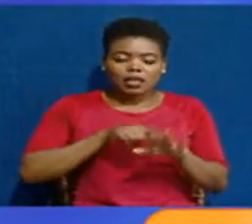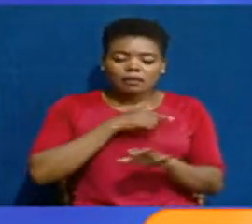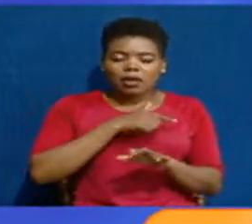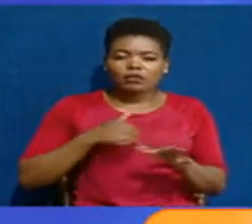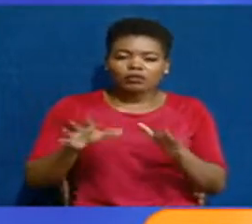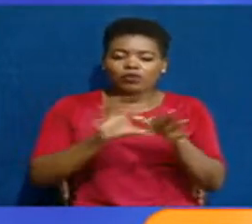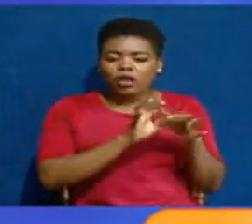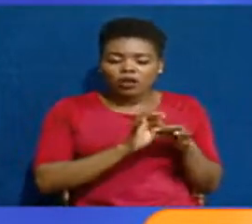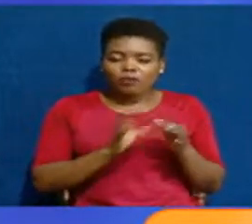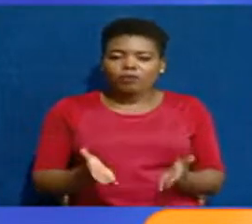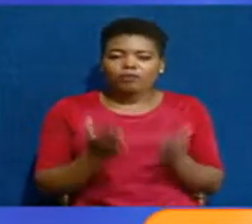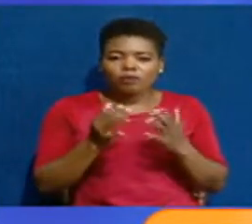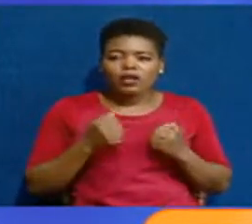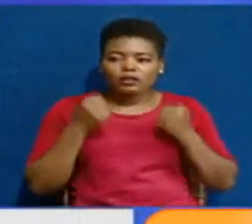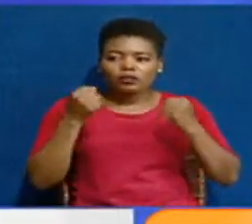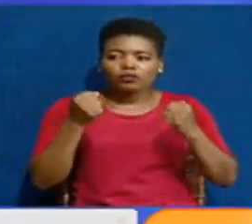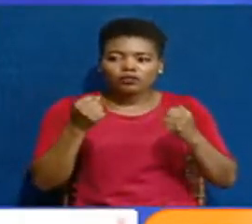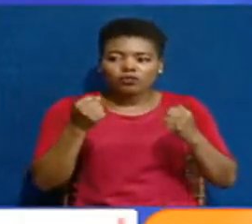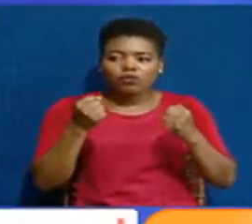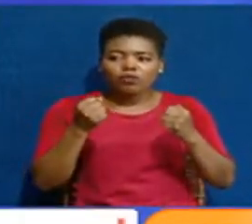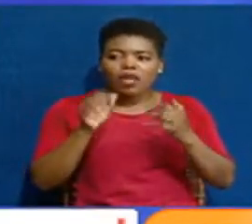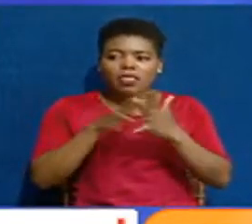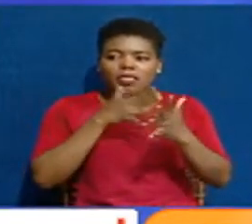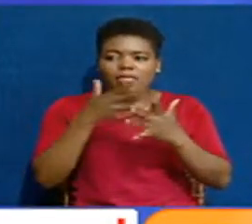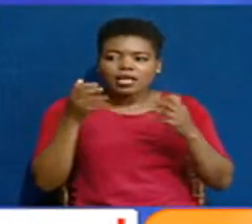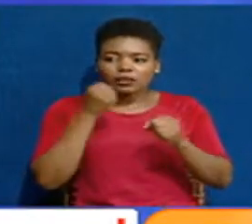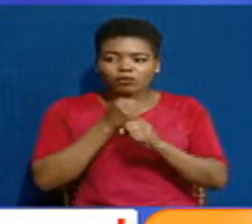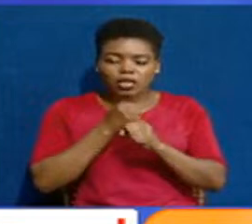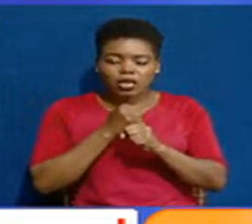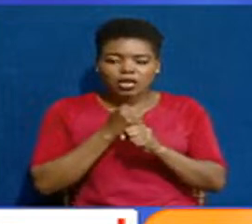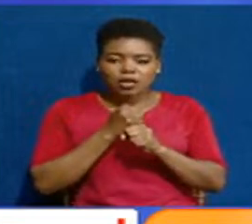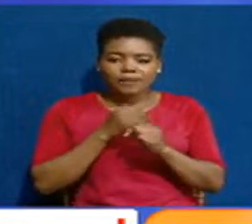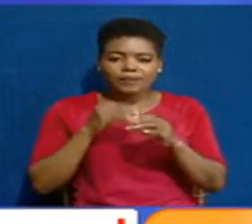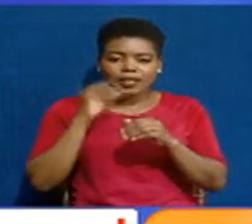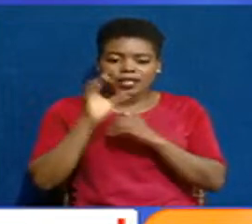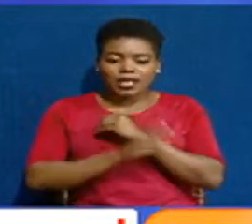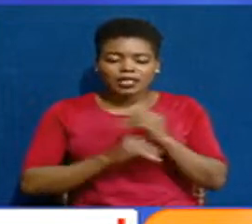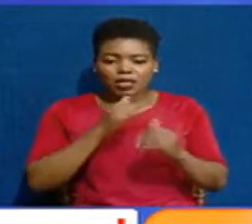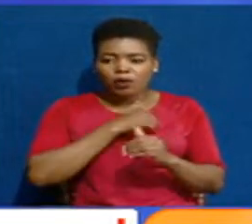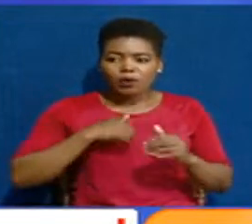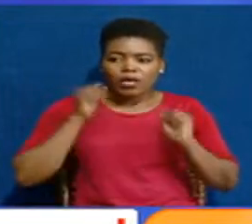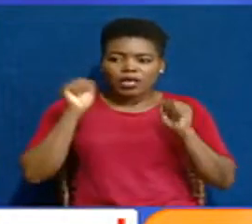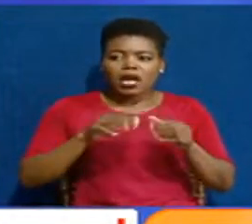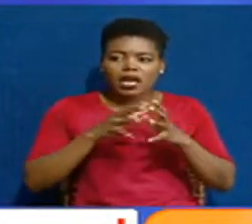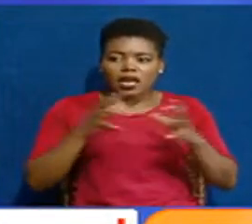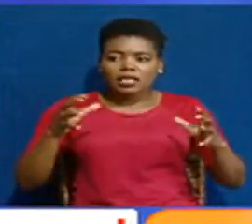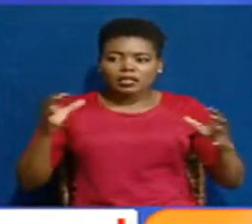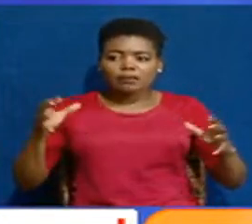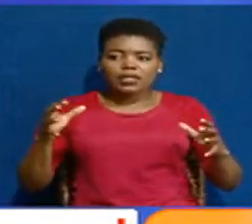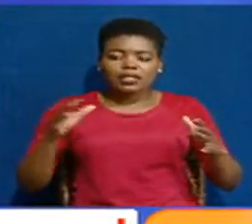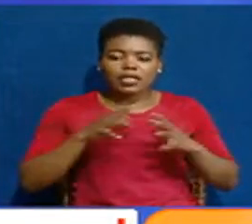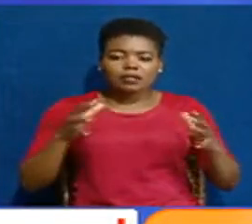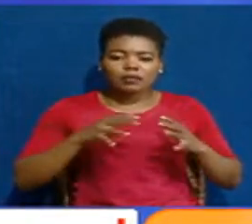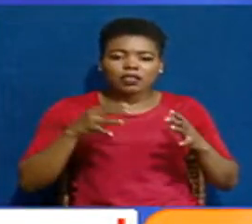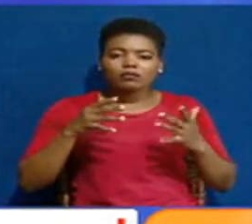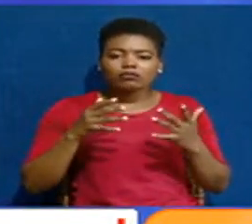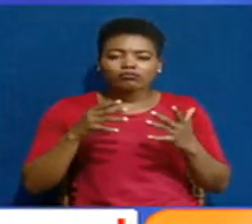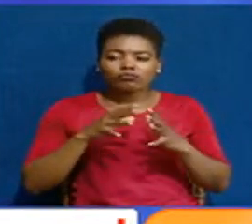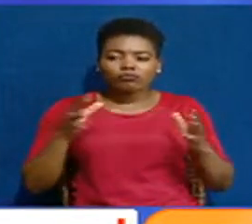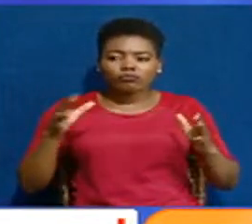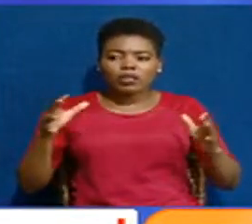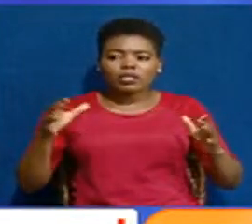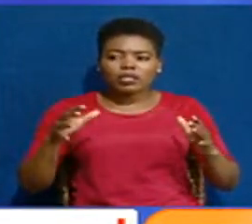a strong and more resilient network of defenses. We are capable of responding effectively to our ever-evolving